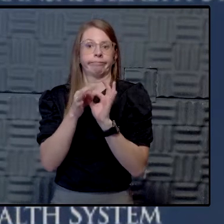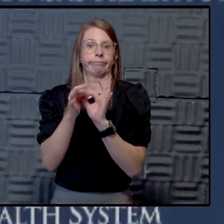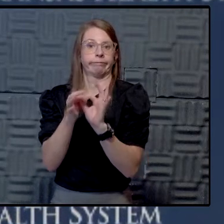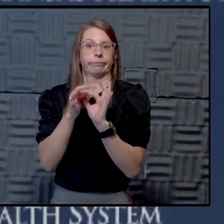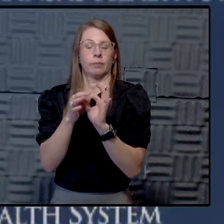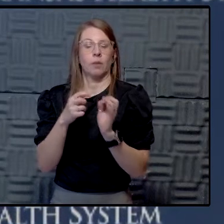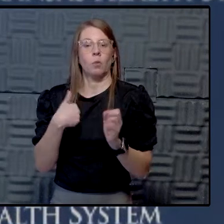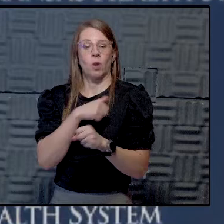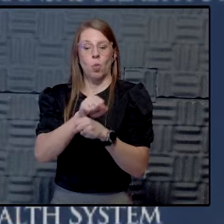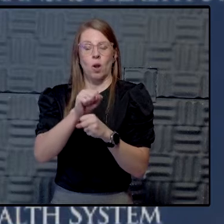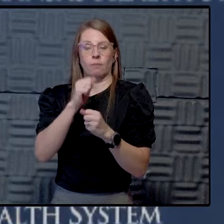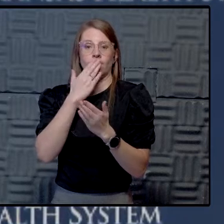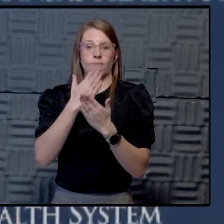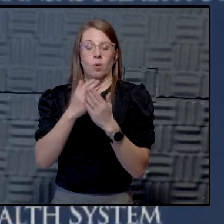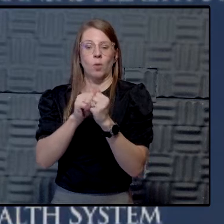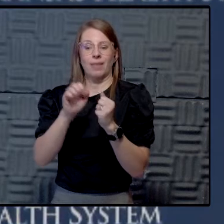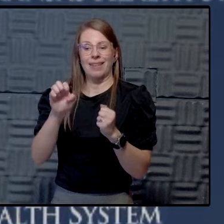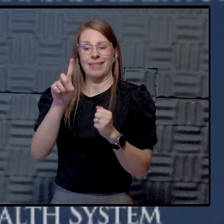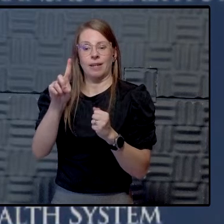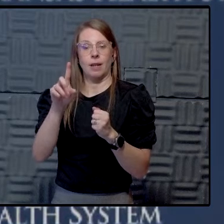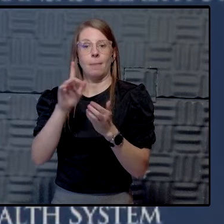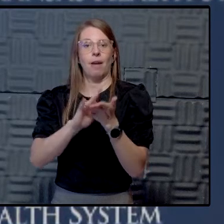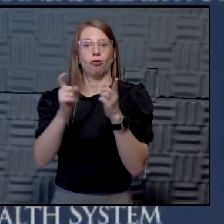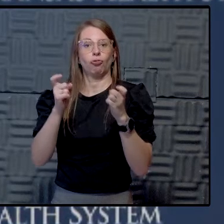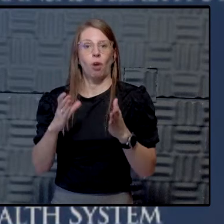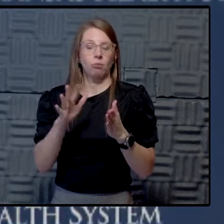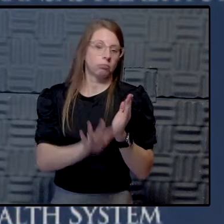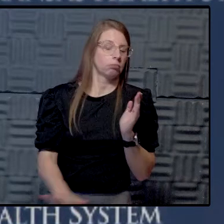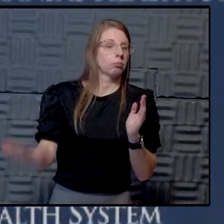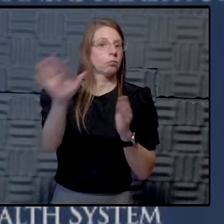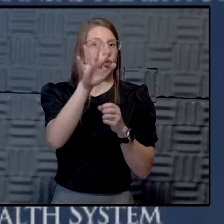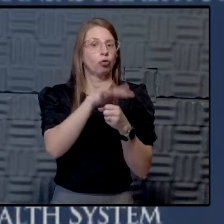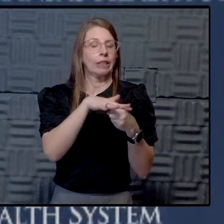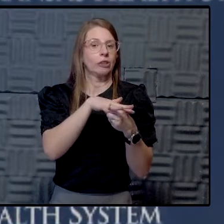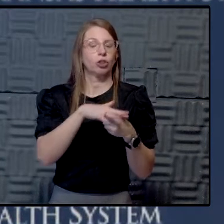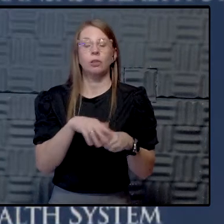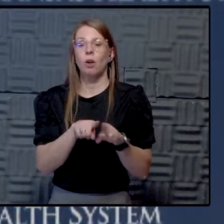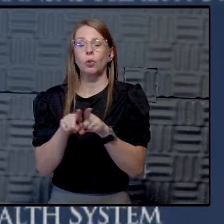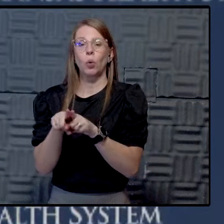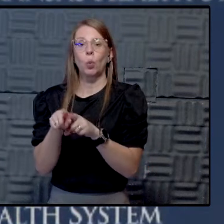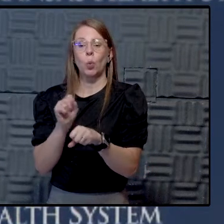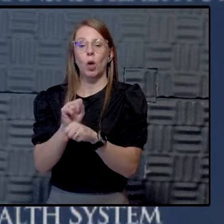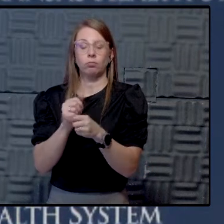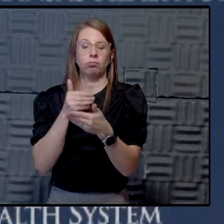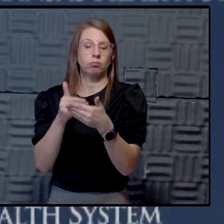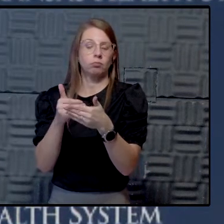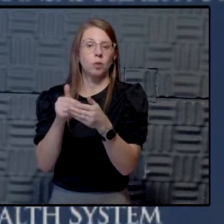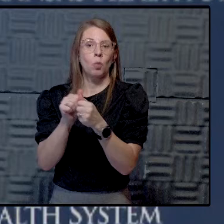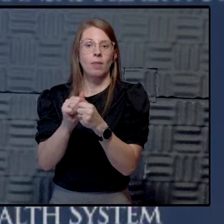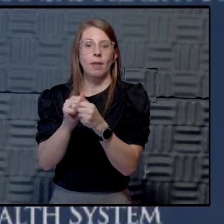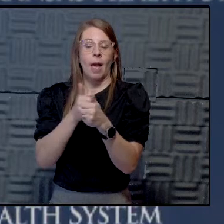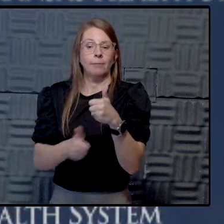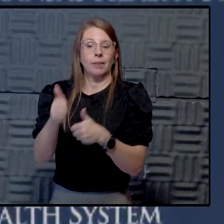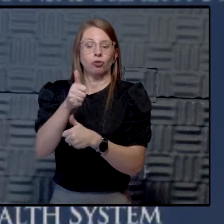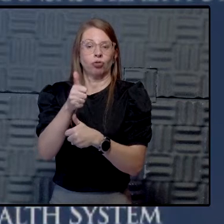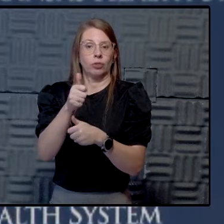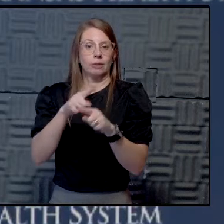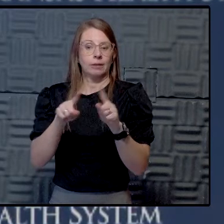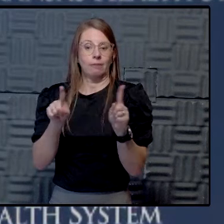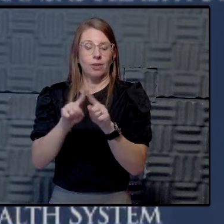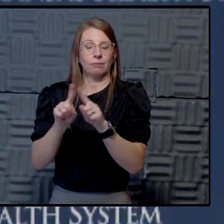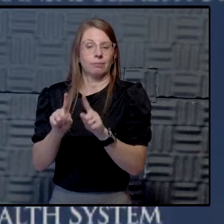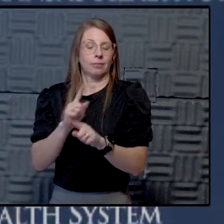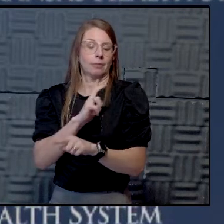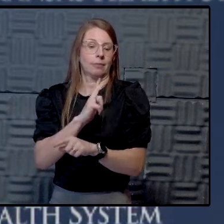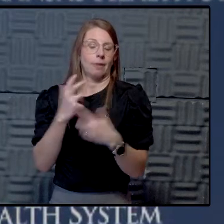work really closely with ED medical directors across the region. We work very closely with the administrations of a lot of health systems